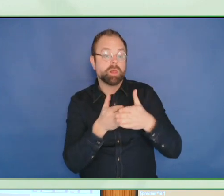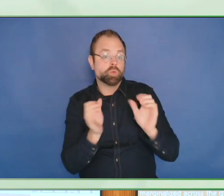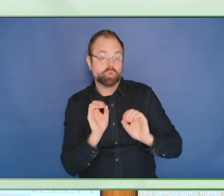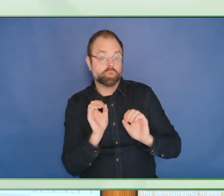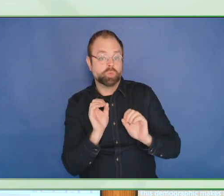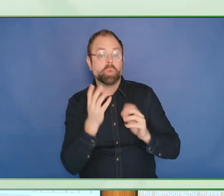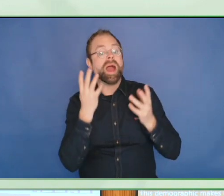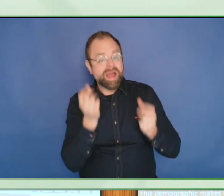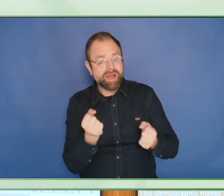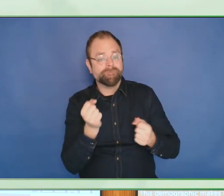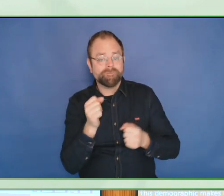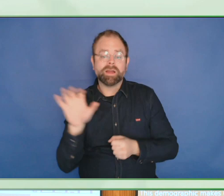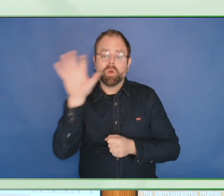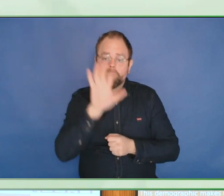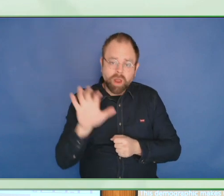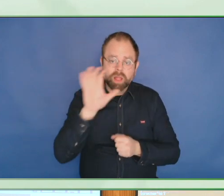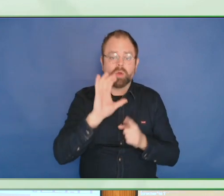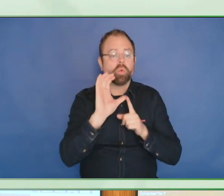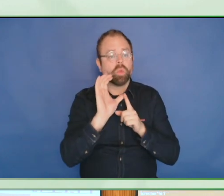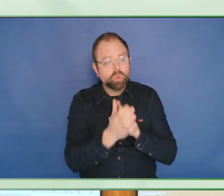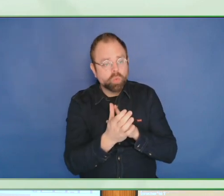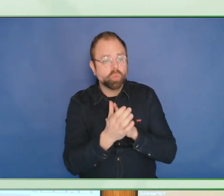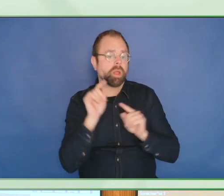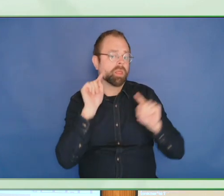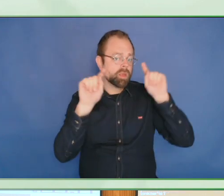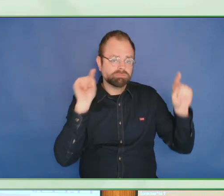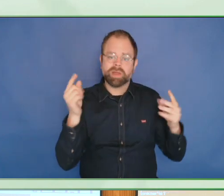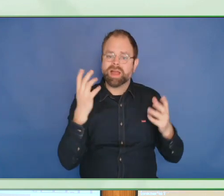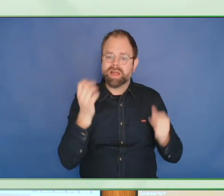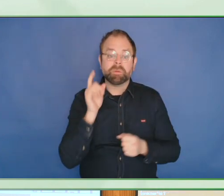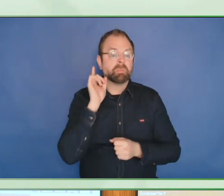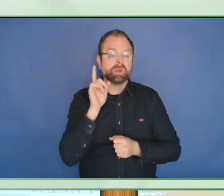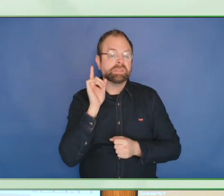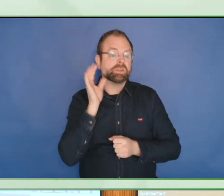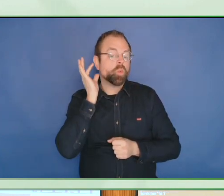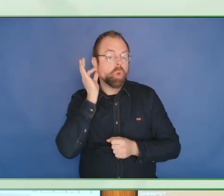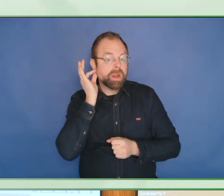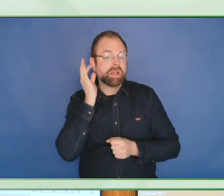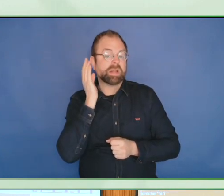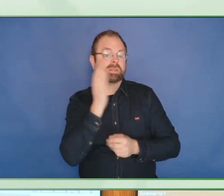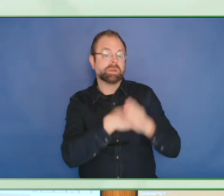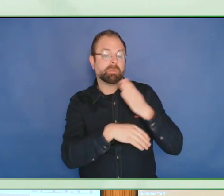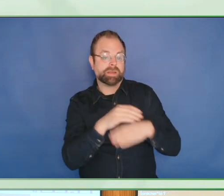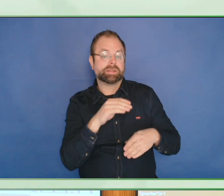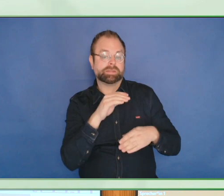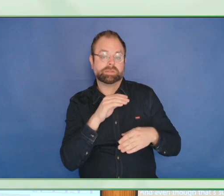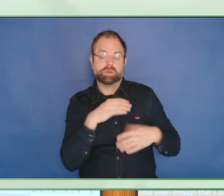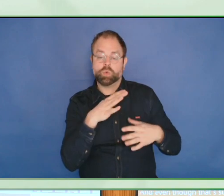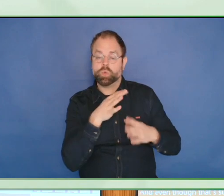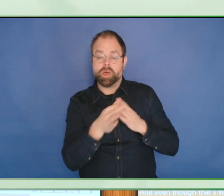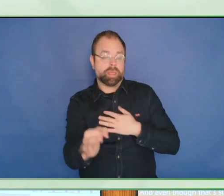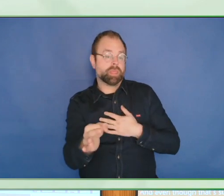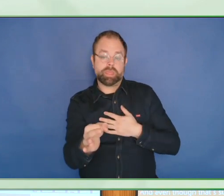number, only 20% of women with disabilities are employed, which is far less than men with disabilities and also